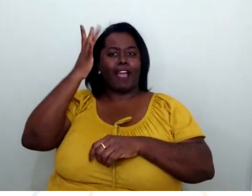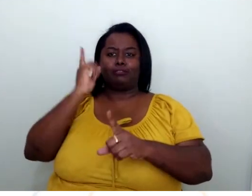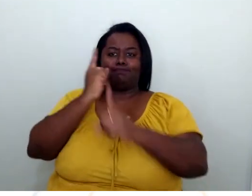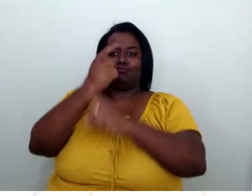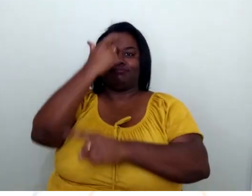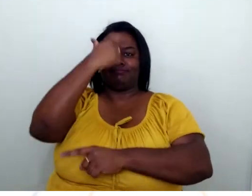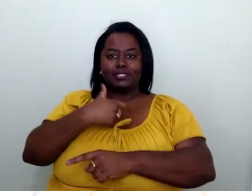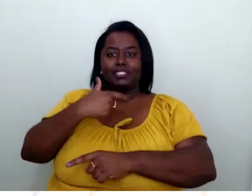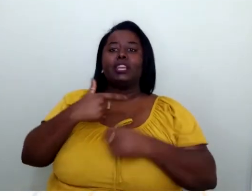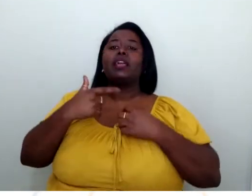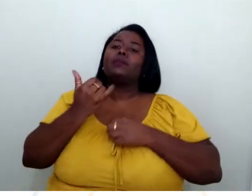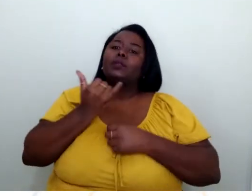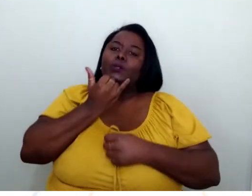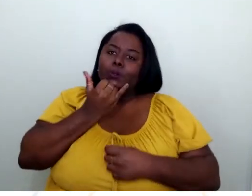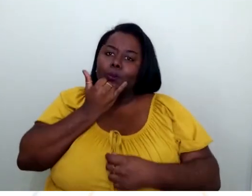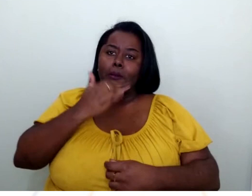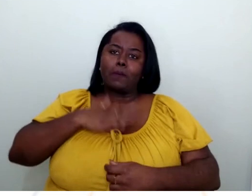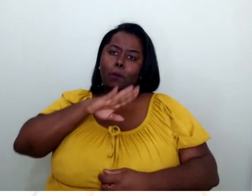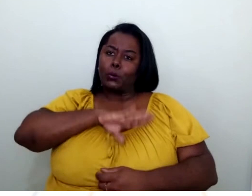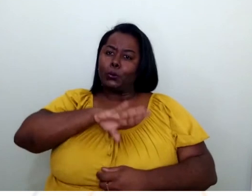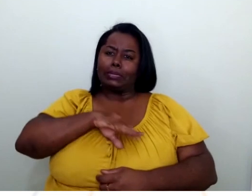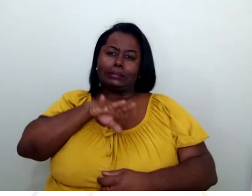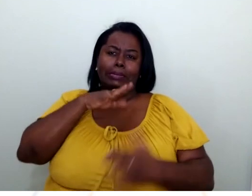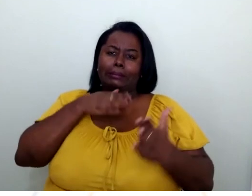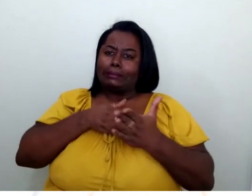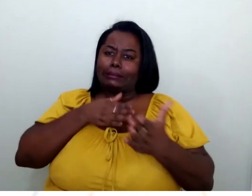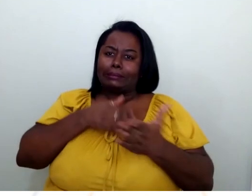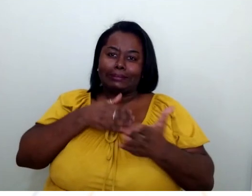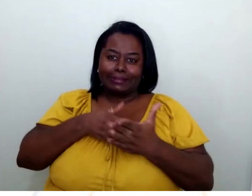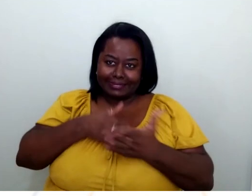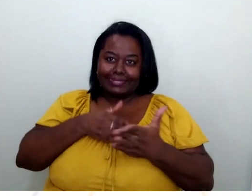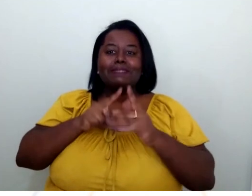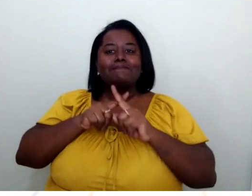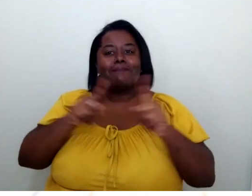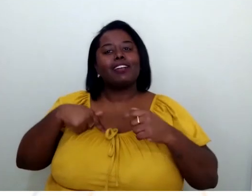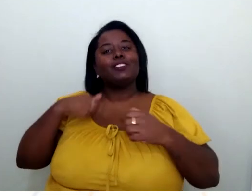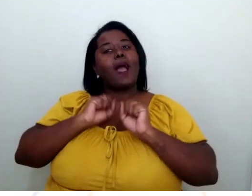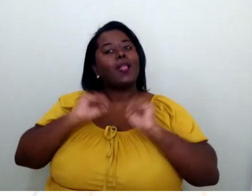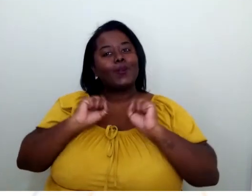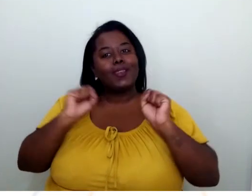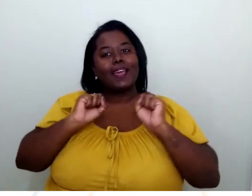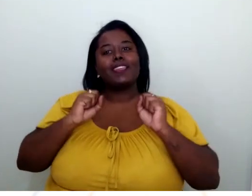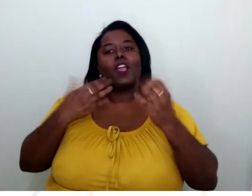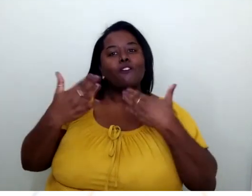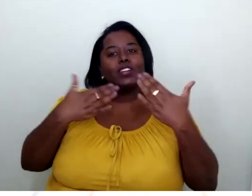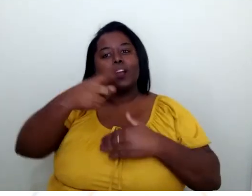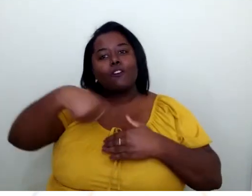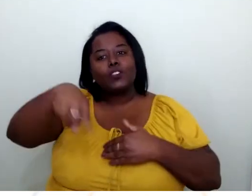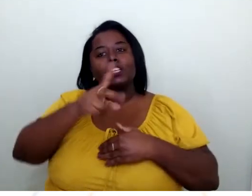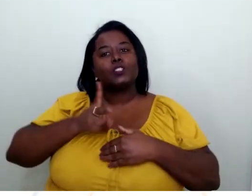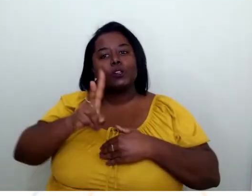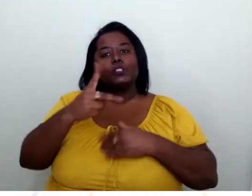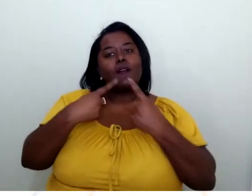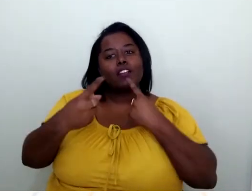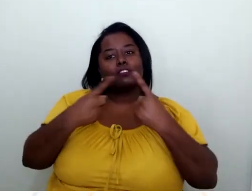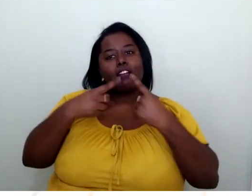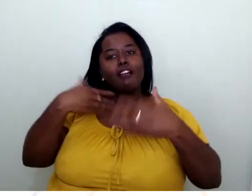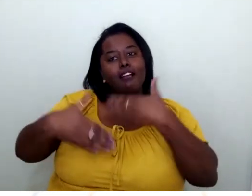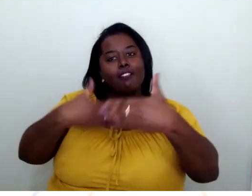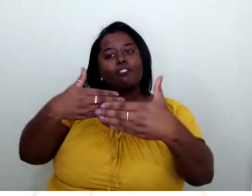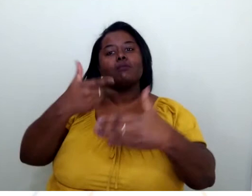the idea is teaching is to learn twice. And they talk about how powerful it is when teachers